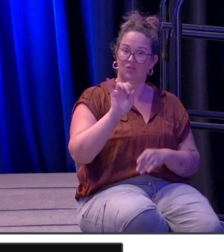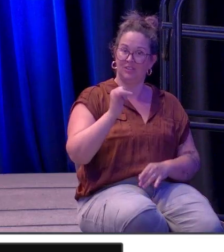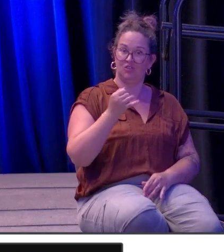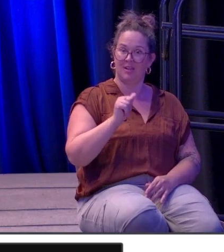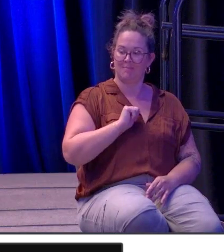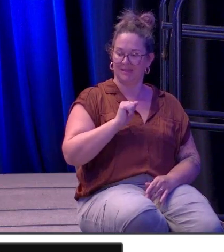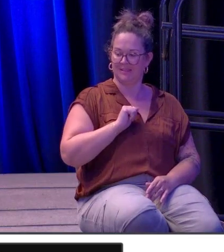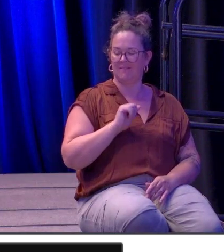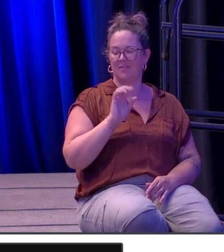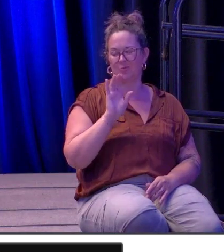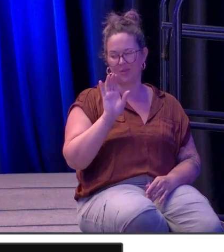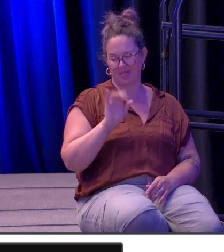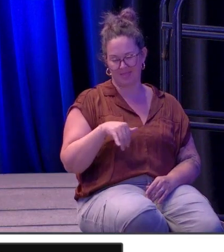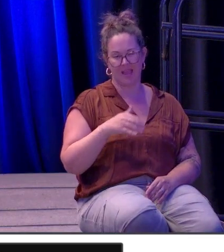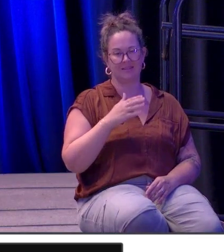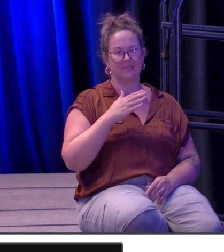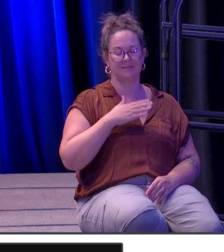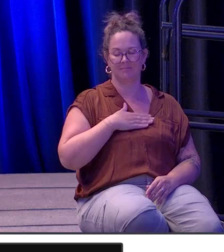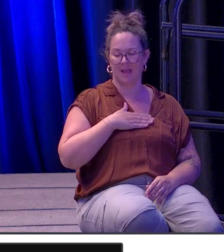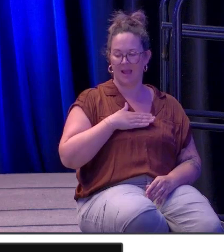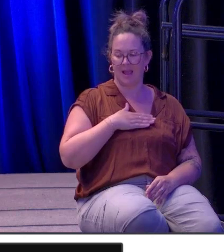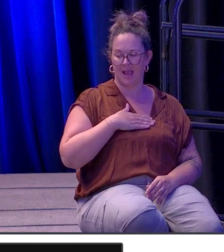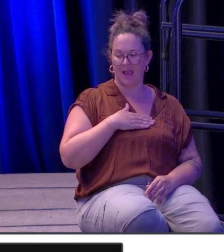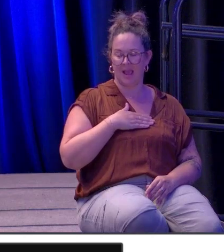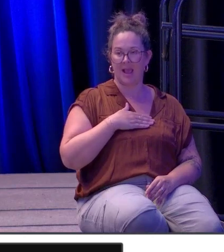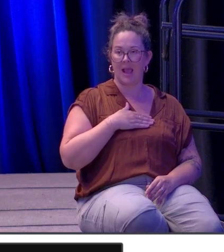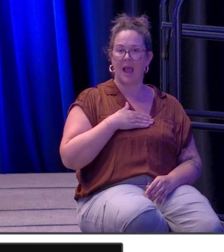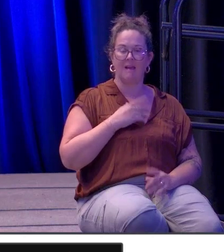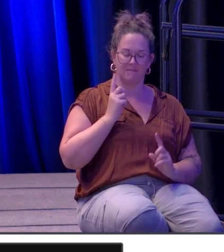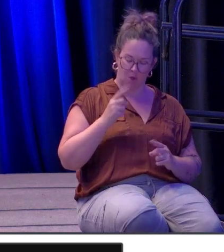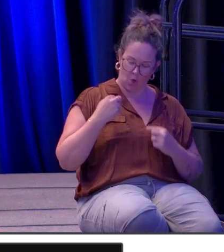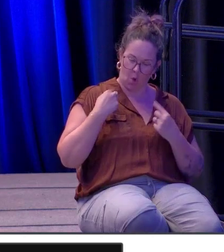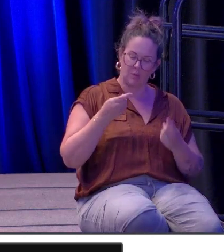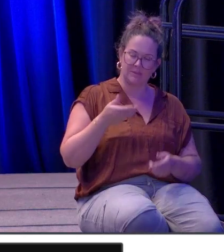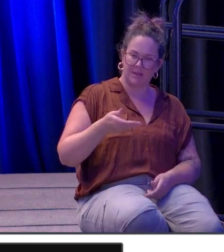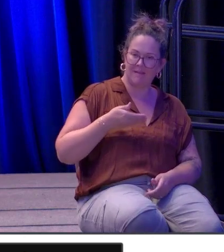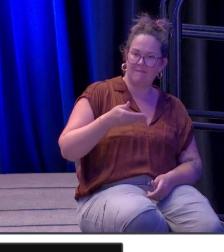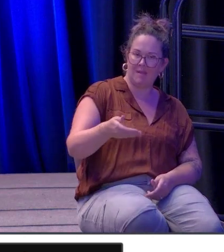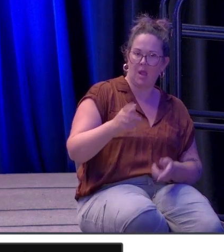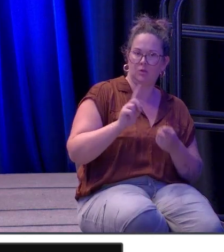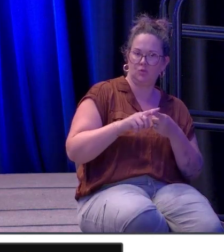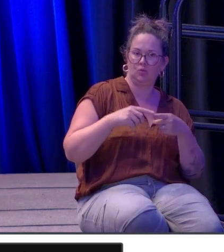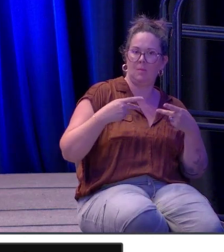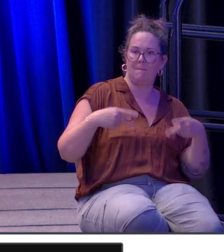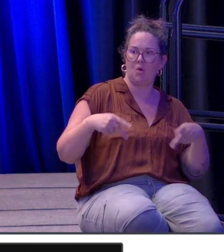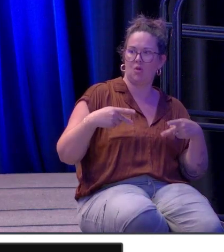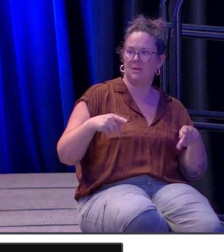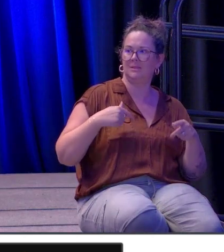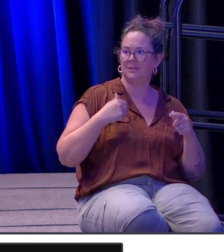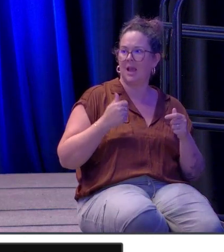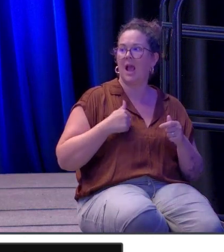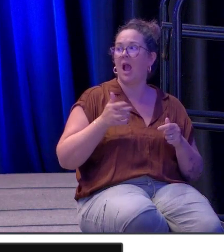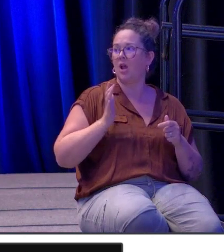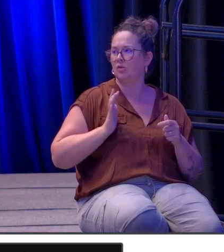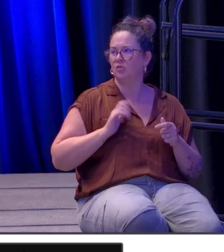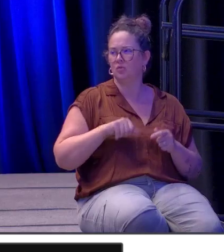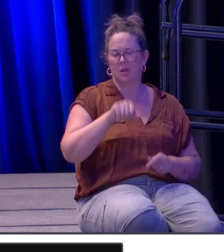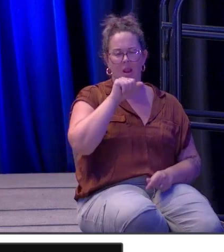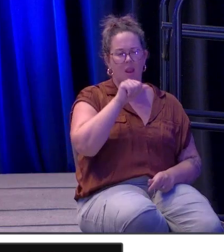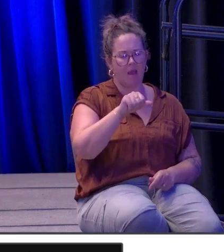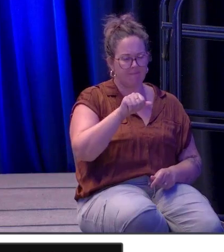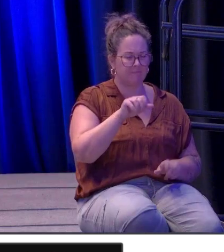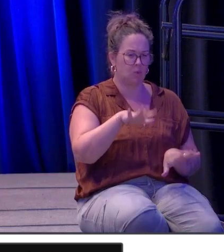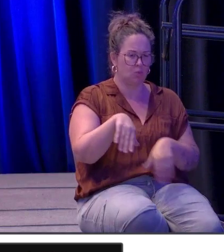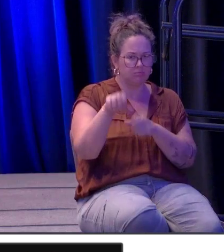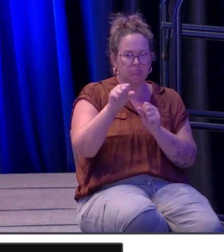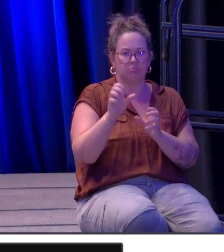that. So it's in my invite zone. I've always been invited to parties because I used to be the life of the party, and I used to always organize the